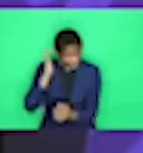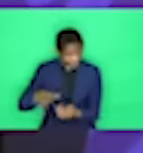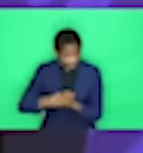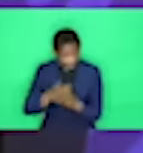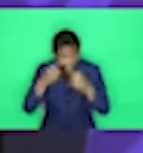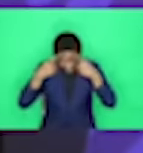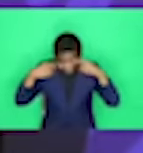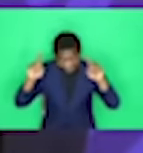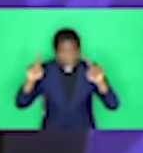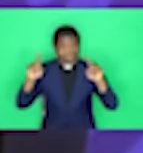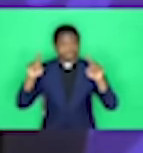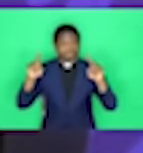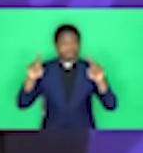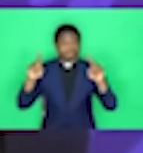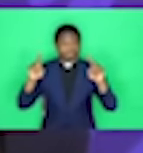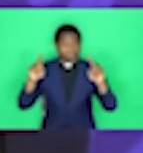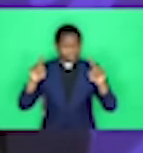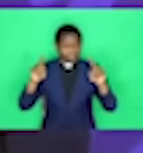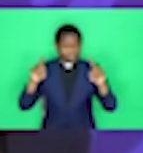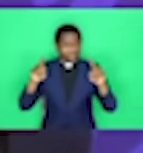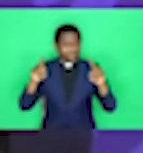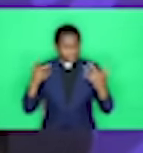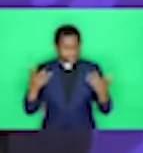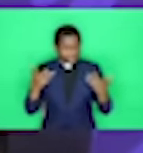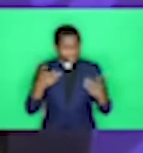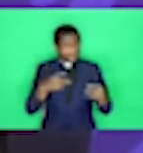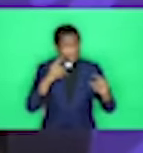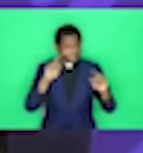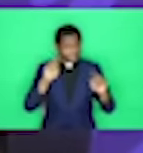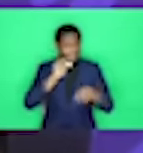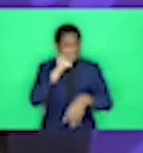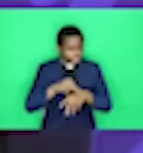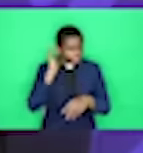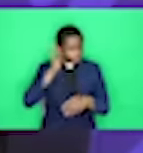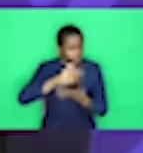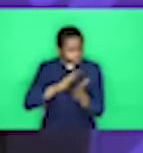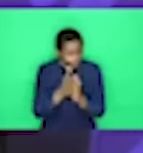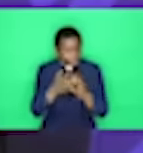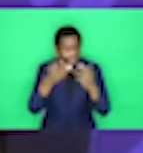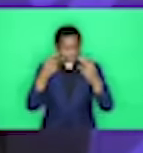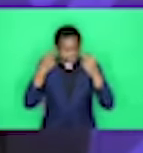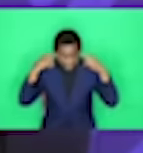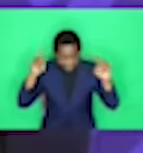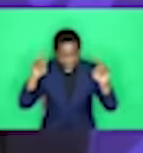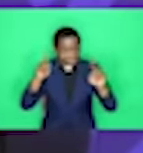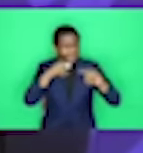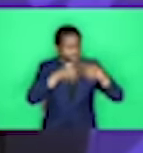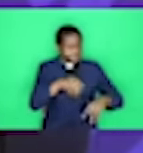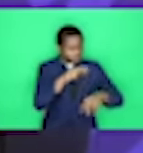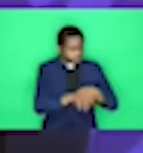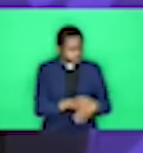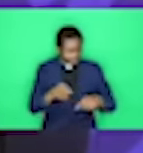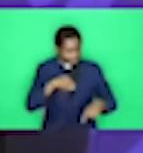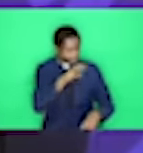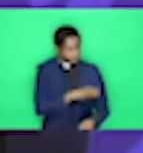you, a man for no bra and a chair. A nation's development depends on the lives of the citizens. Doesn't